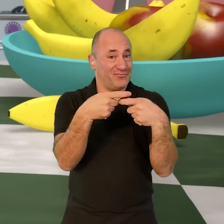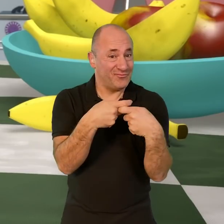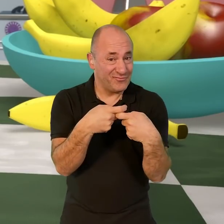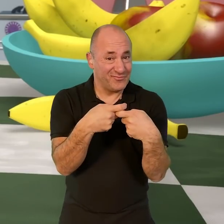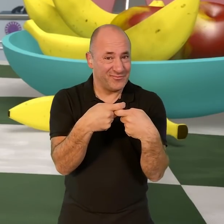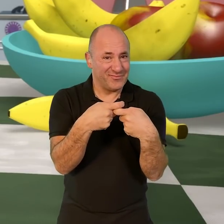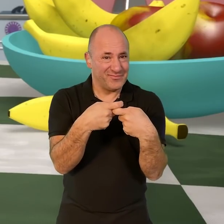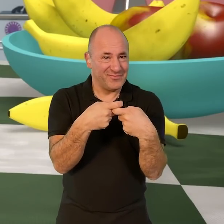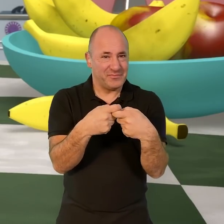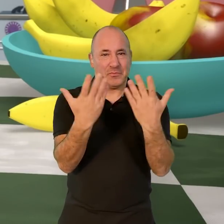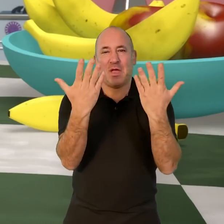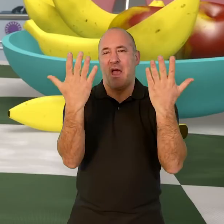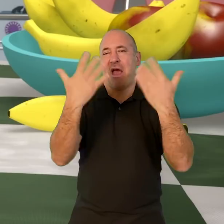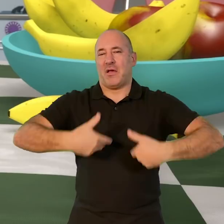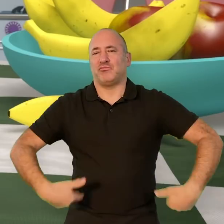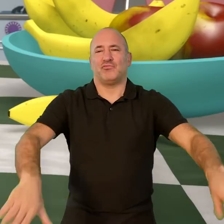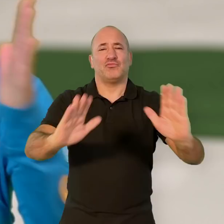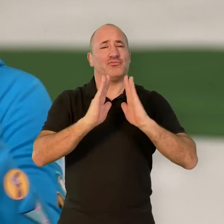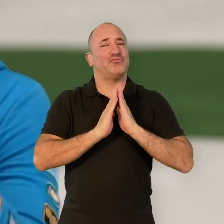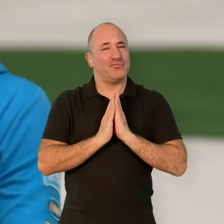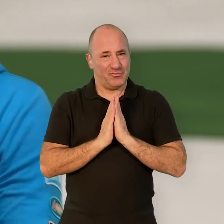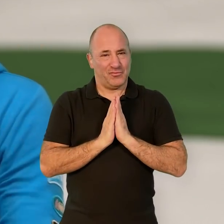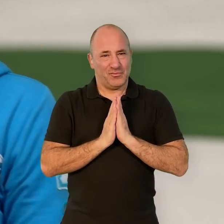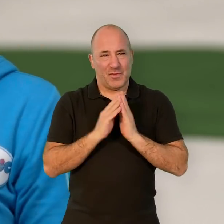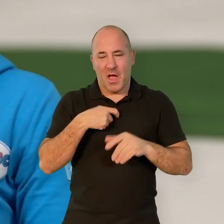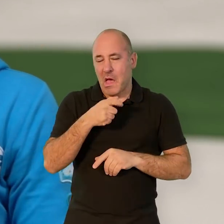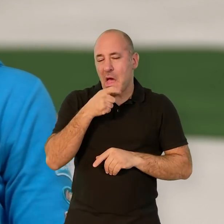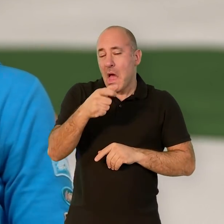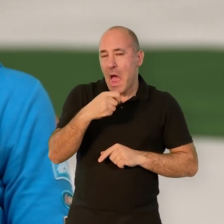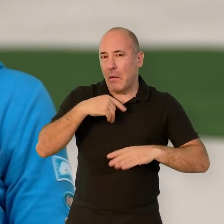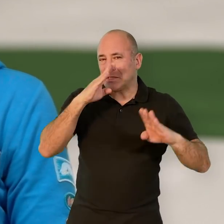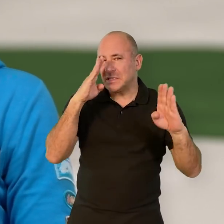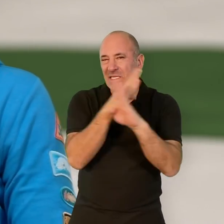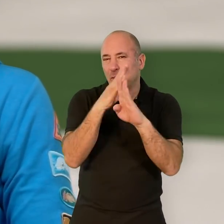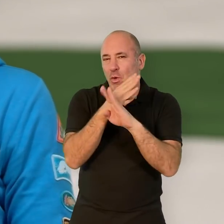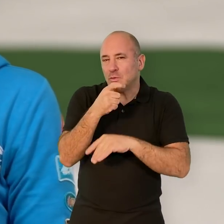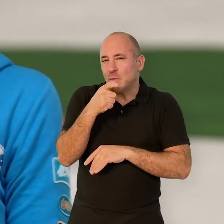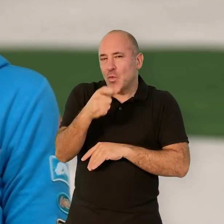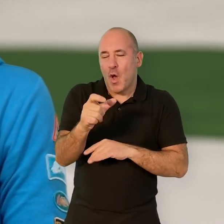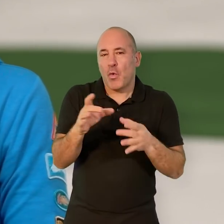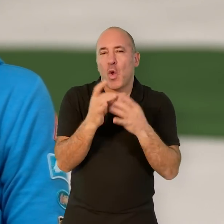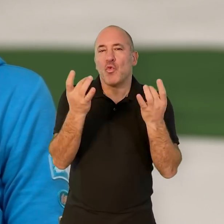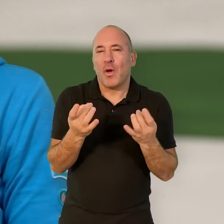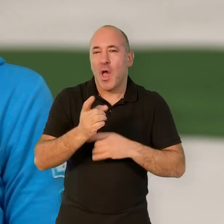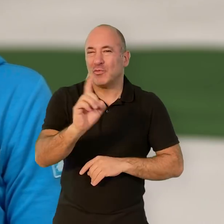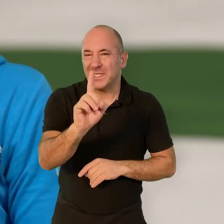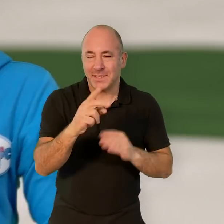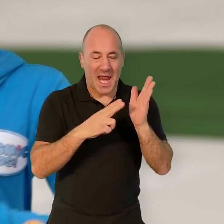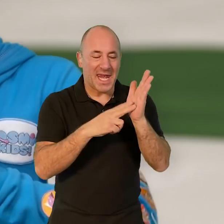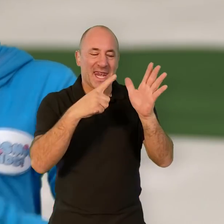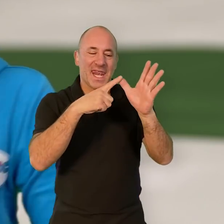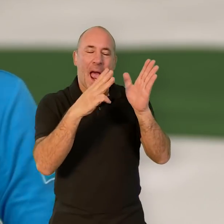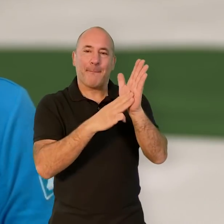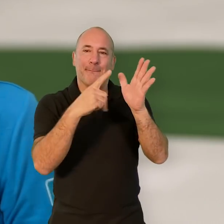bottoms, crossing our legs and bringing our hands together at our heart and saying our secret yoga code